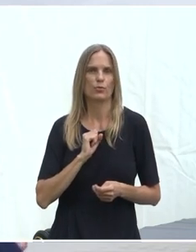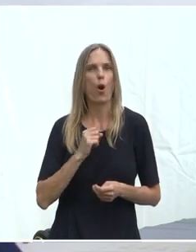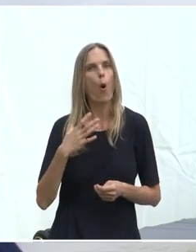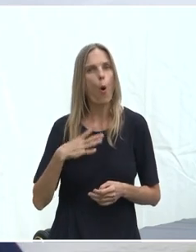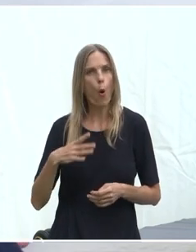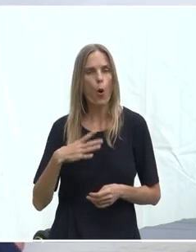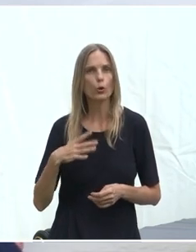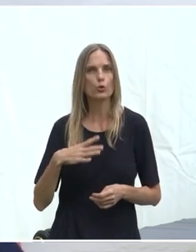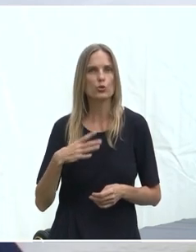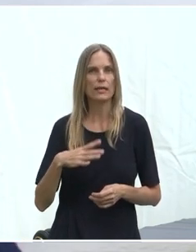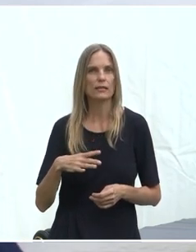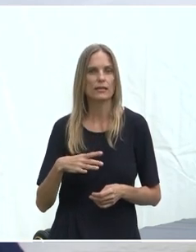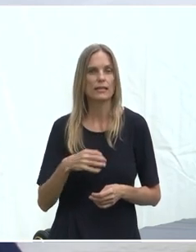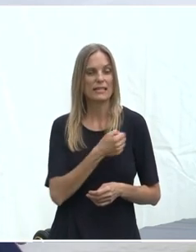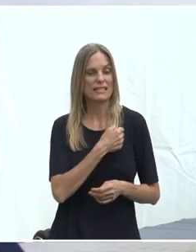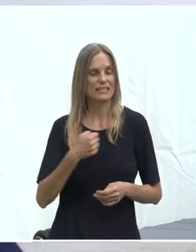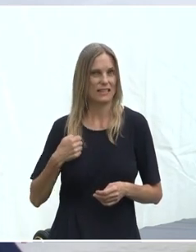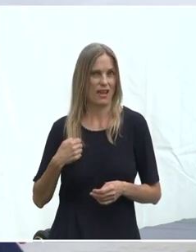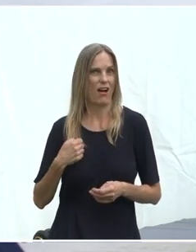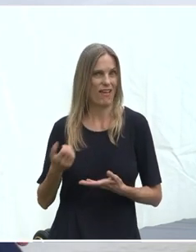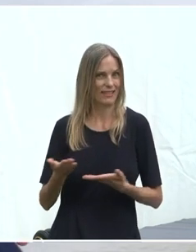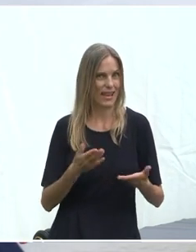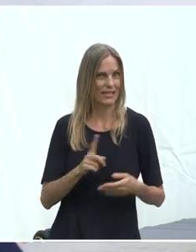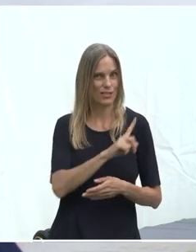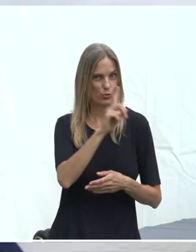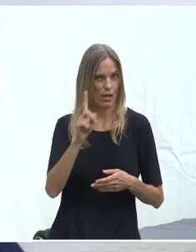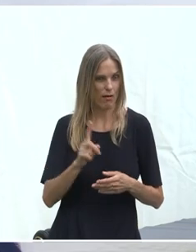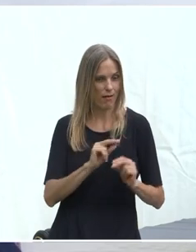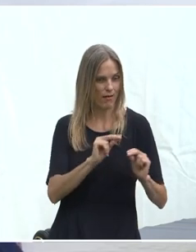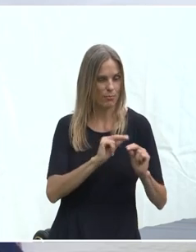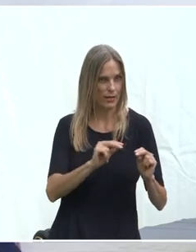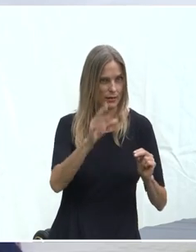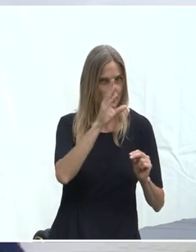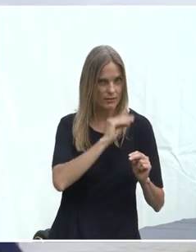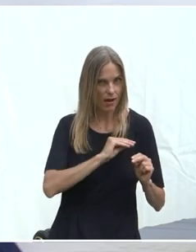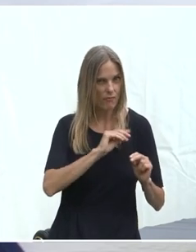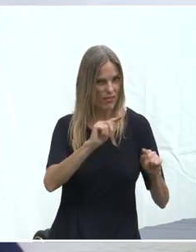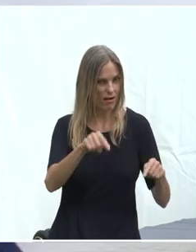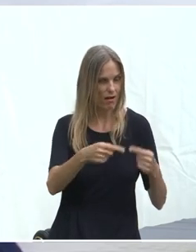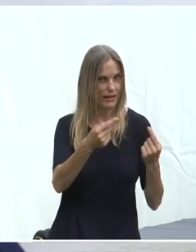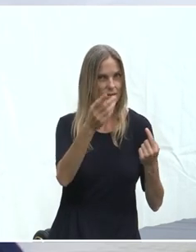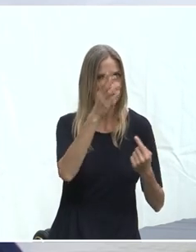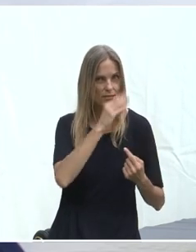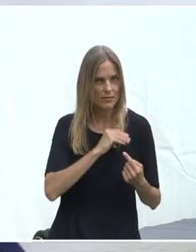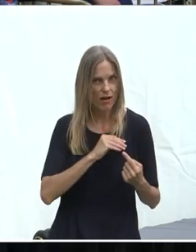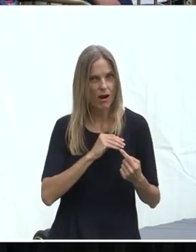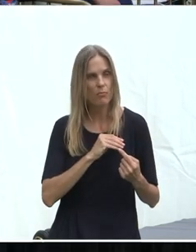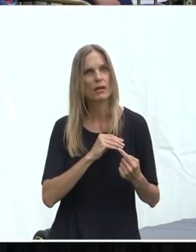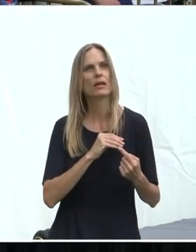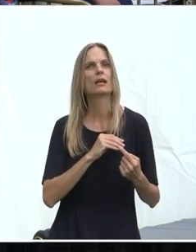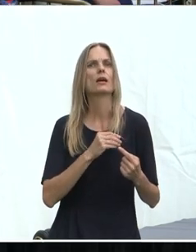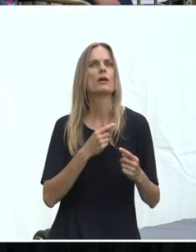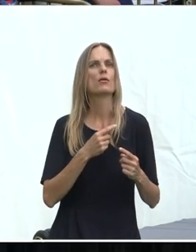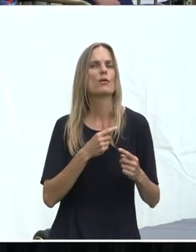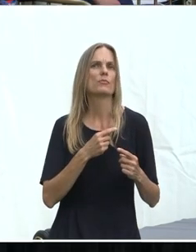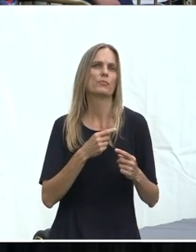expectations during service, and also build up that expectation that you need to maintain this, we're gonna keep an eye on this. Like when you